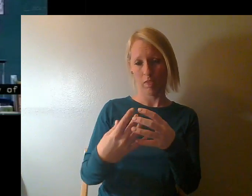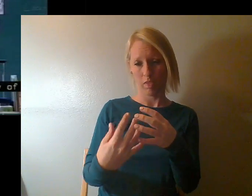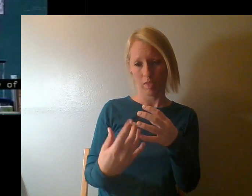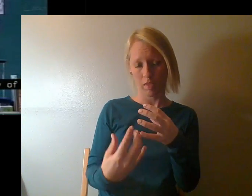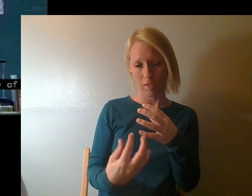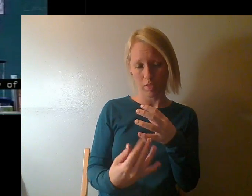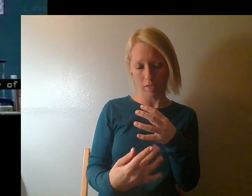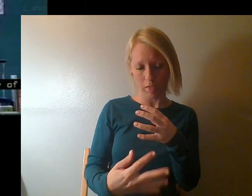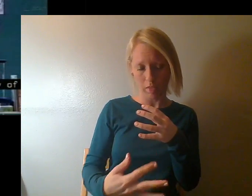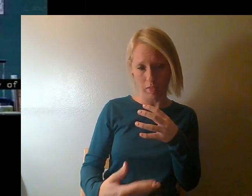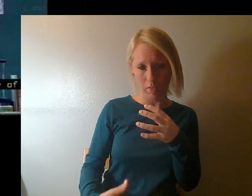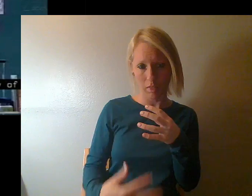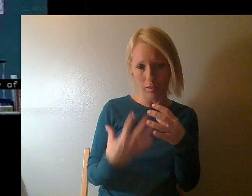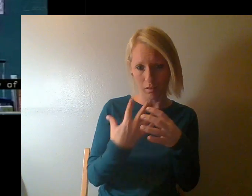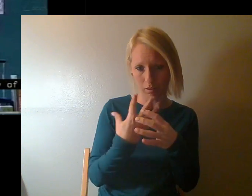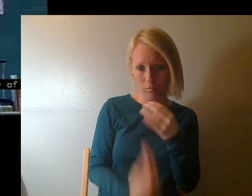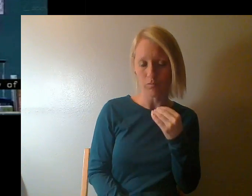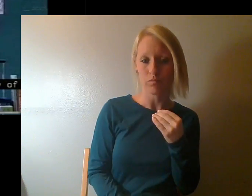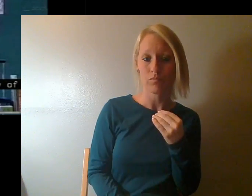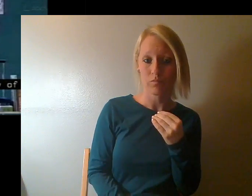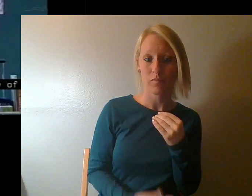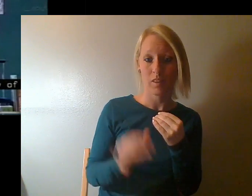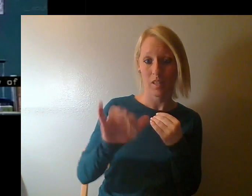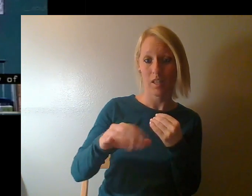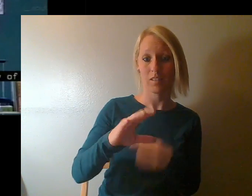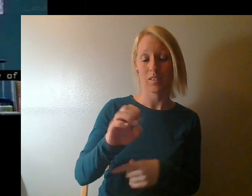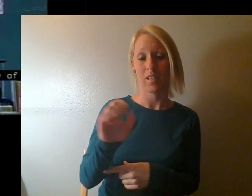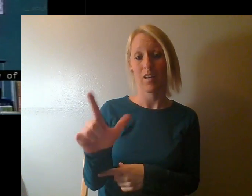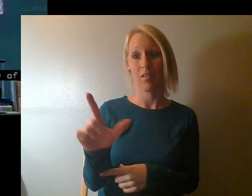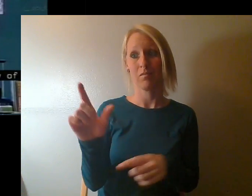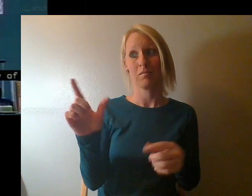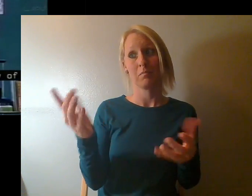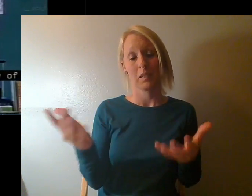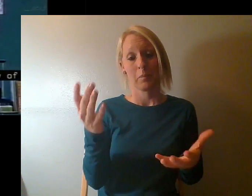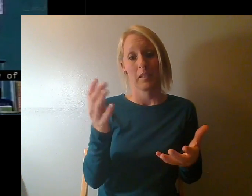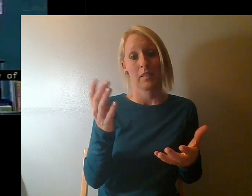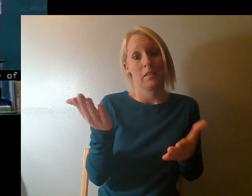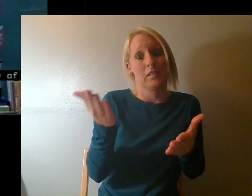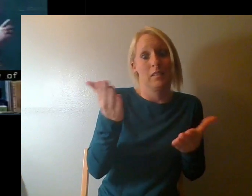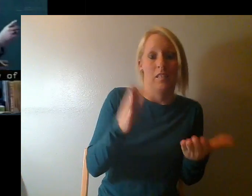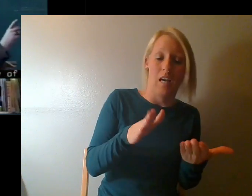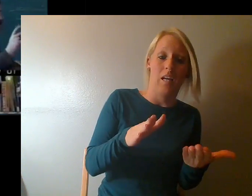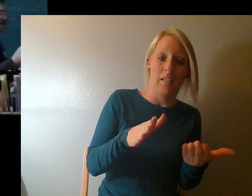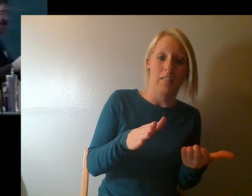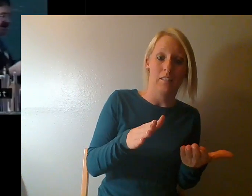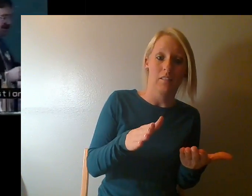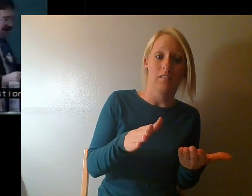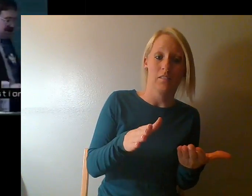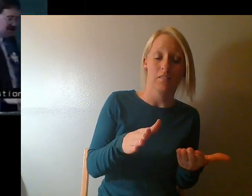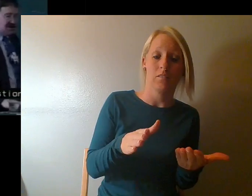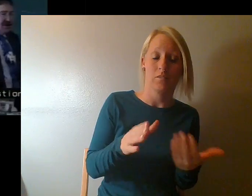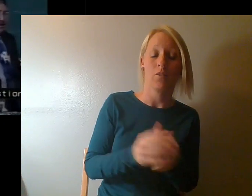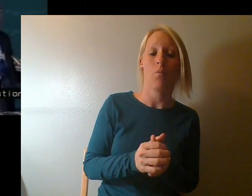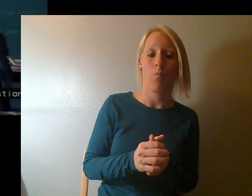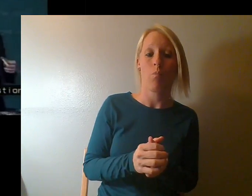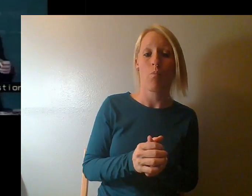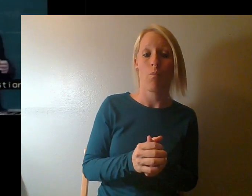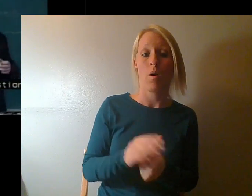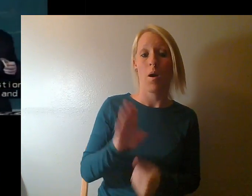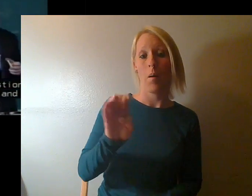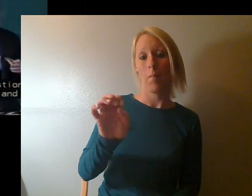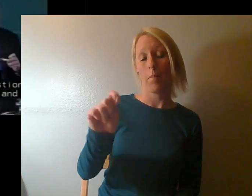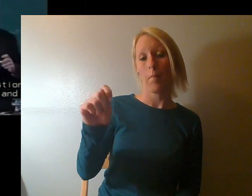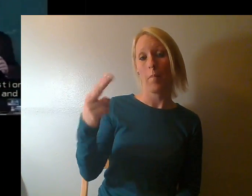jeopardy of dying. Okay, now let's just quickly to answer Beth's previous question, dealing with the